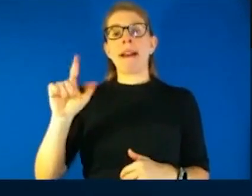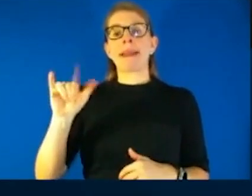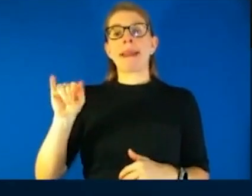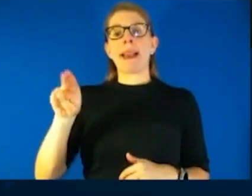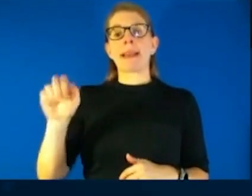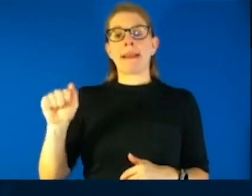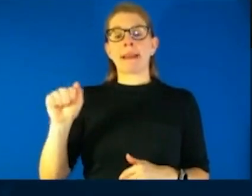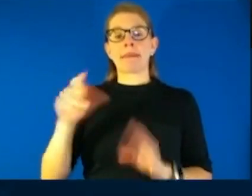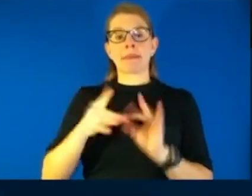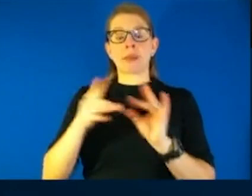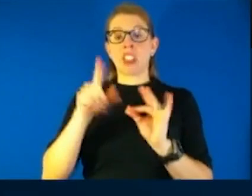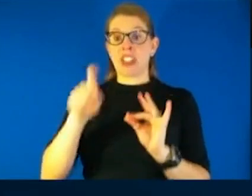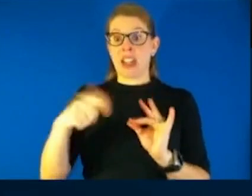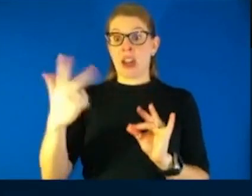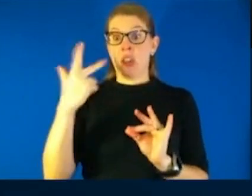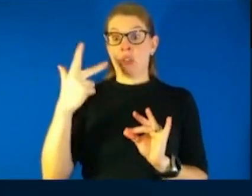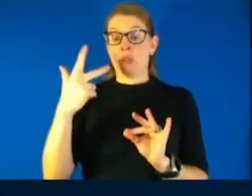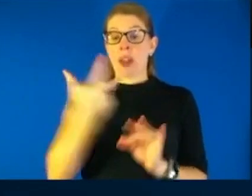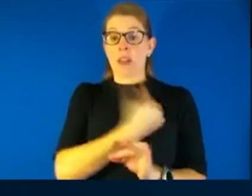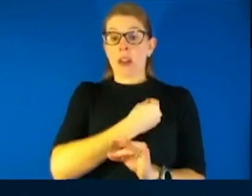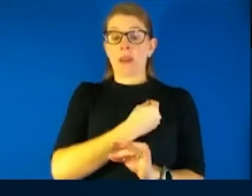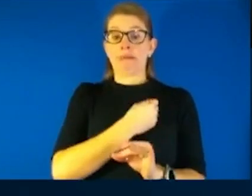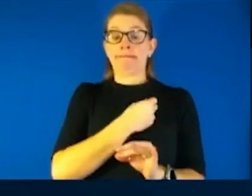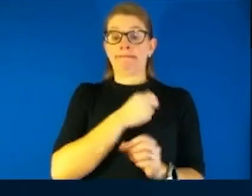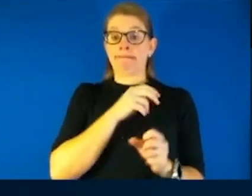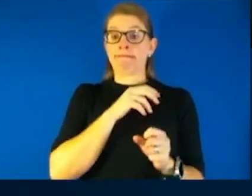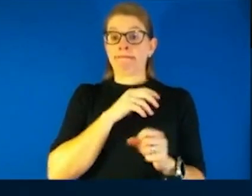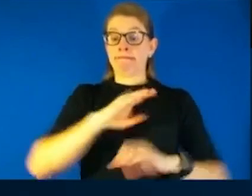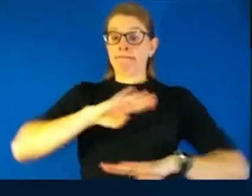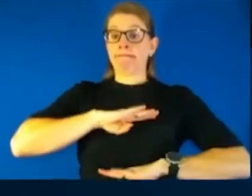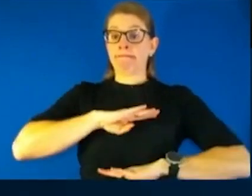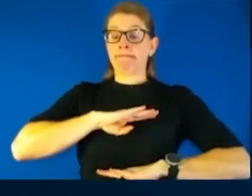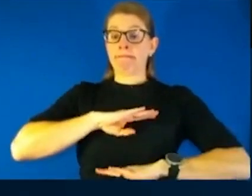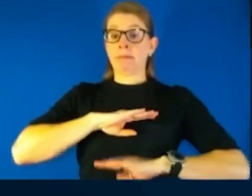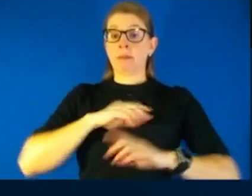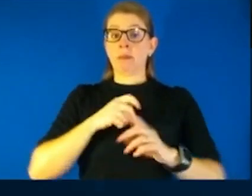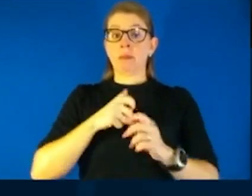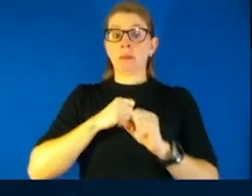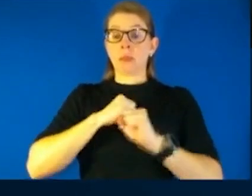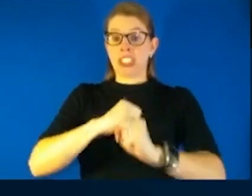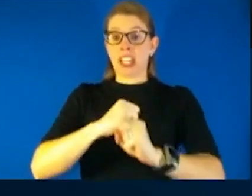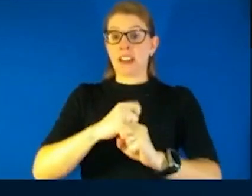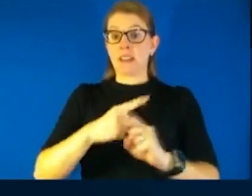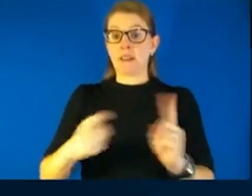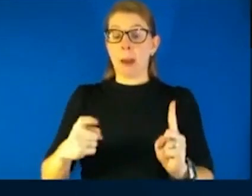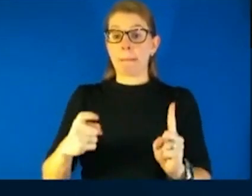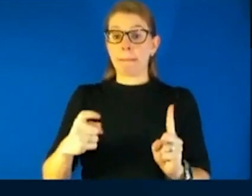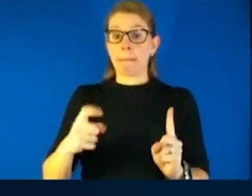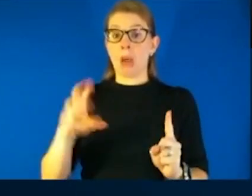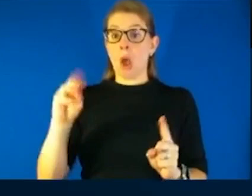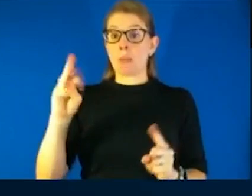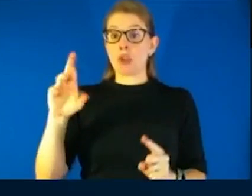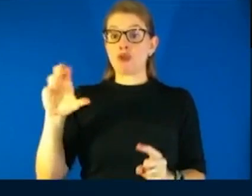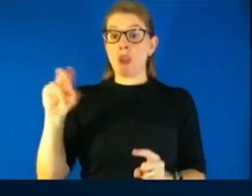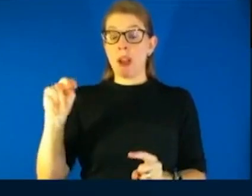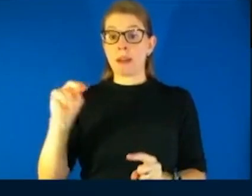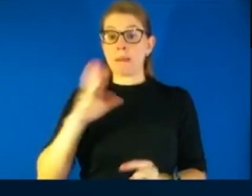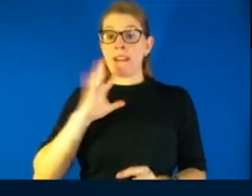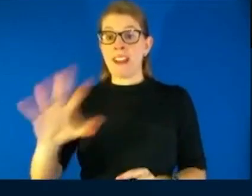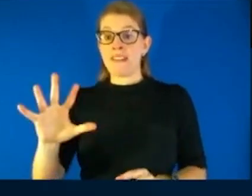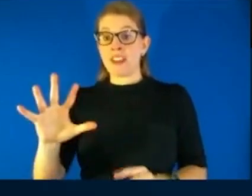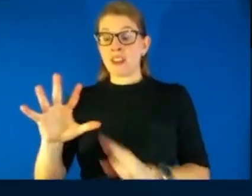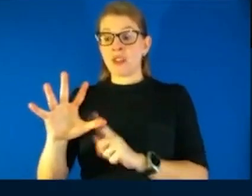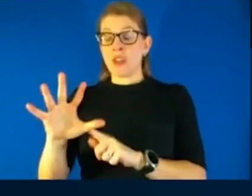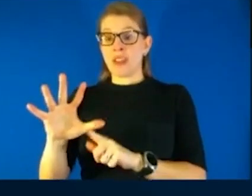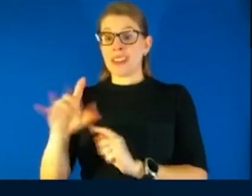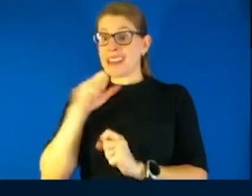3 shots to be adequately protected against Omicron. What about my 5-year-old? We're so excited to get her vaccinated, but now she won't be fully protected, it seems